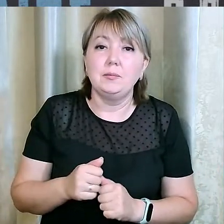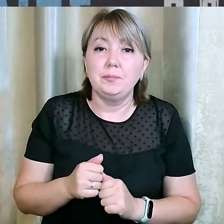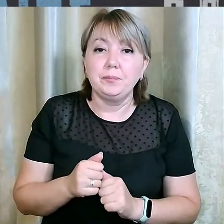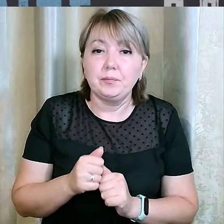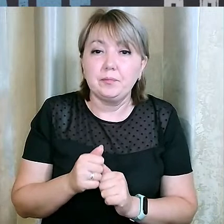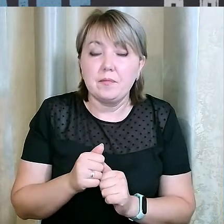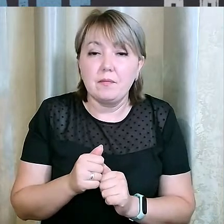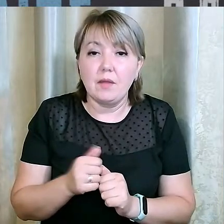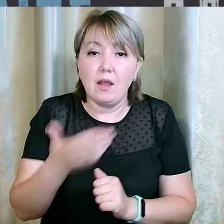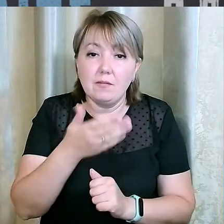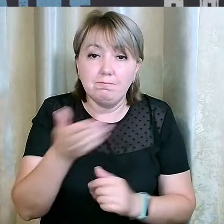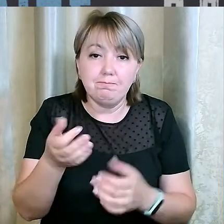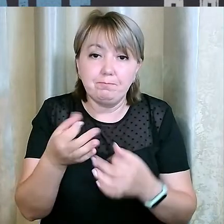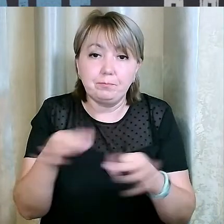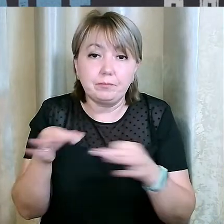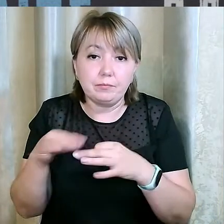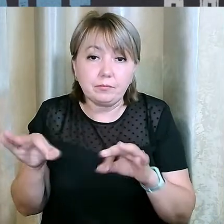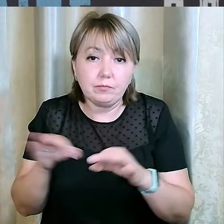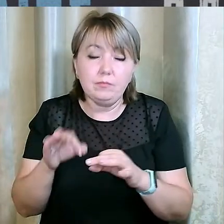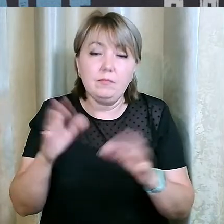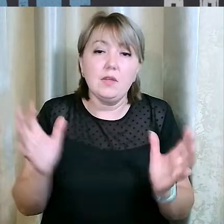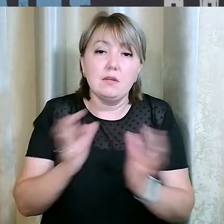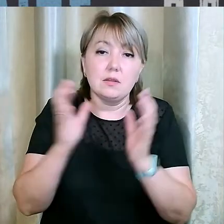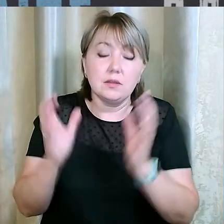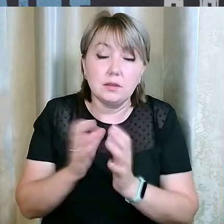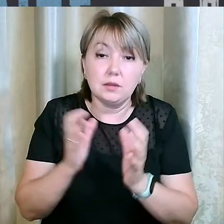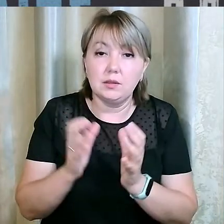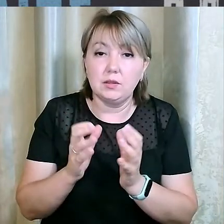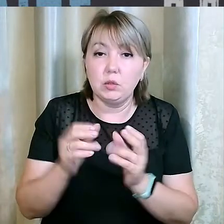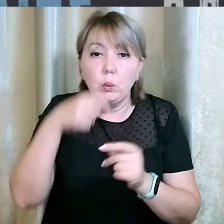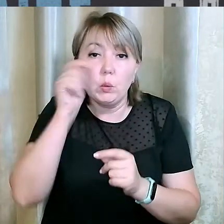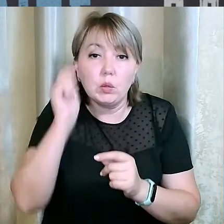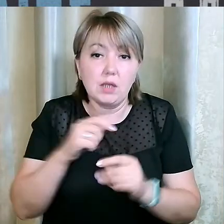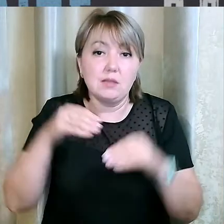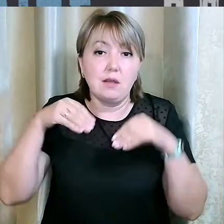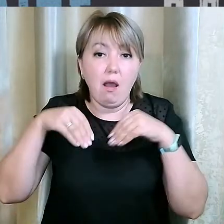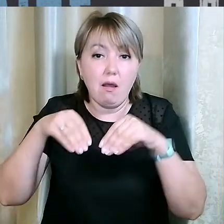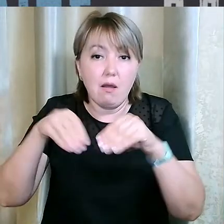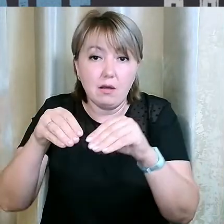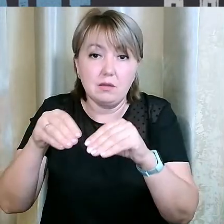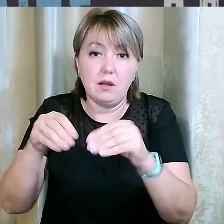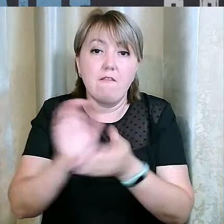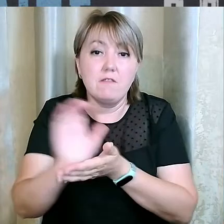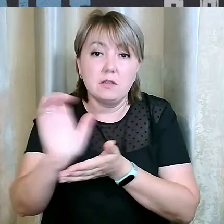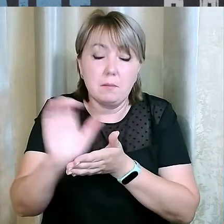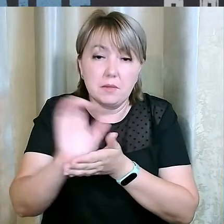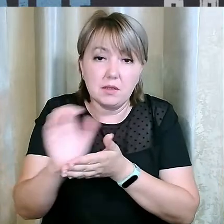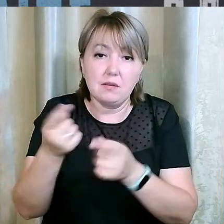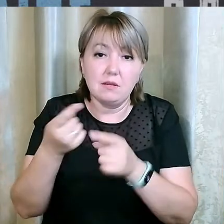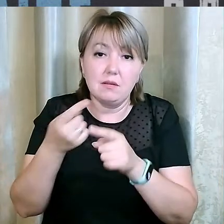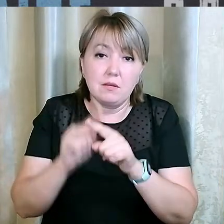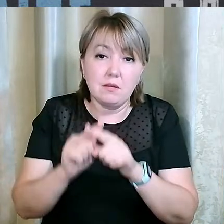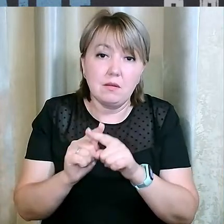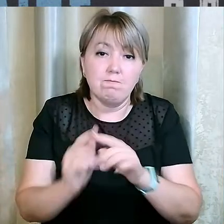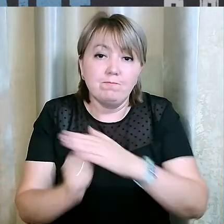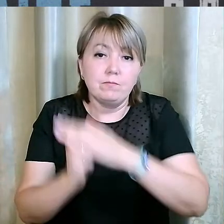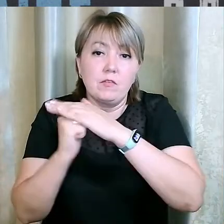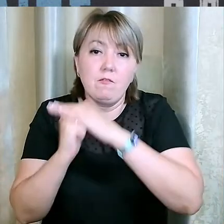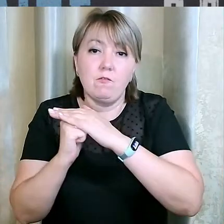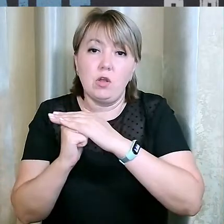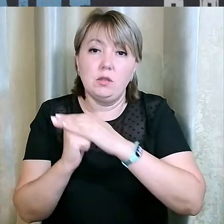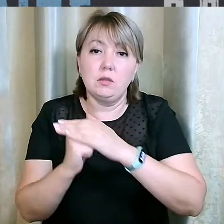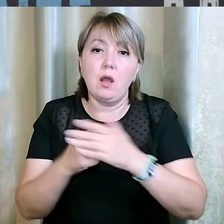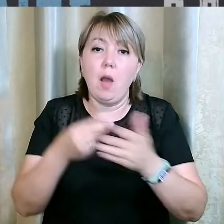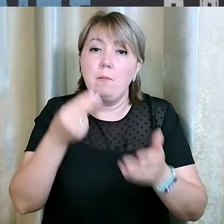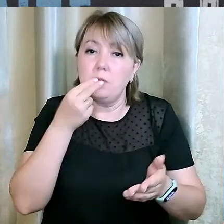agricultural producers made it possible to preserve Ukrainian agricultural production and Ukraine's global role as a guarantor of food security